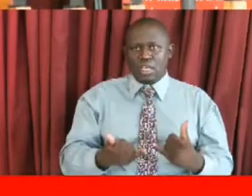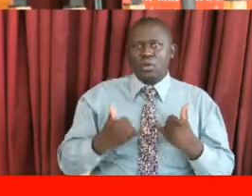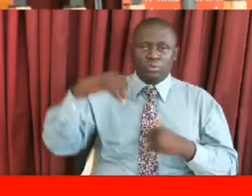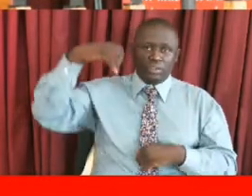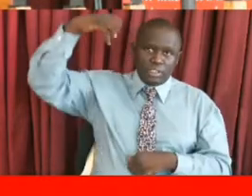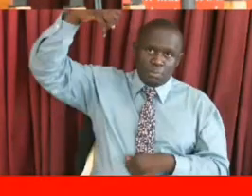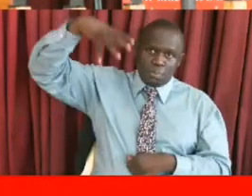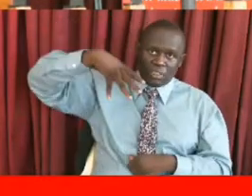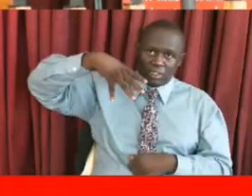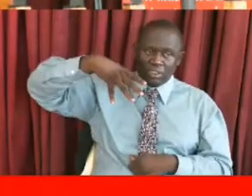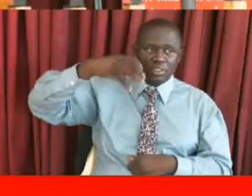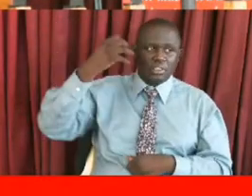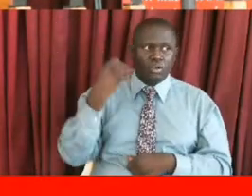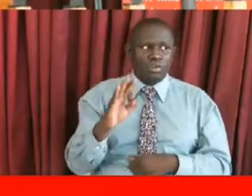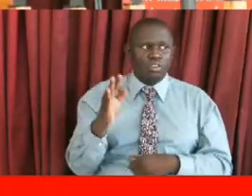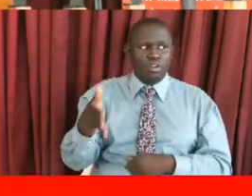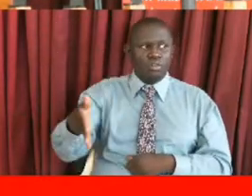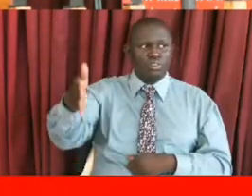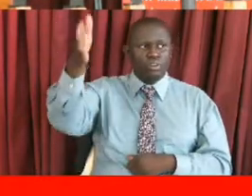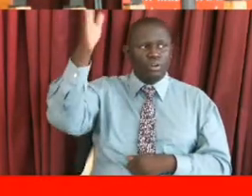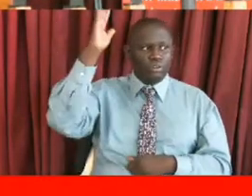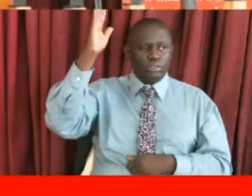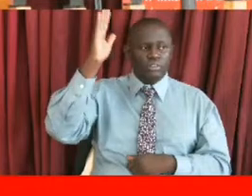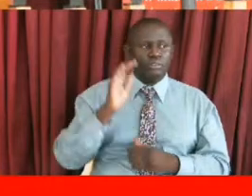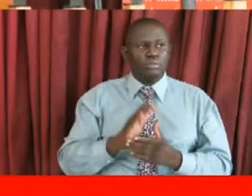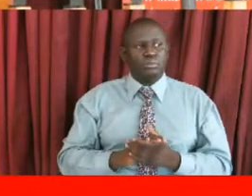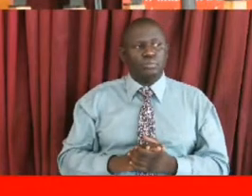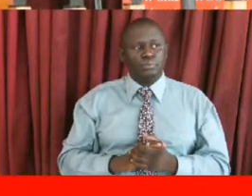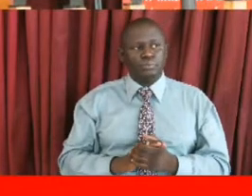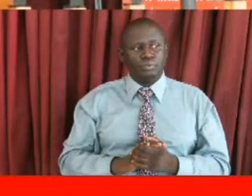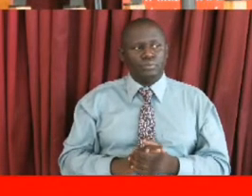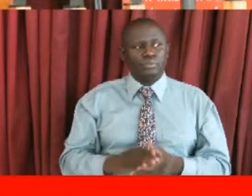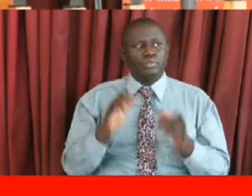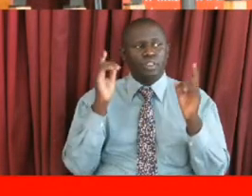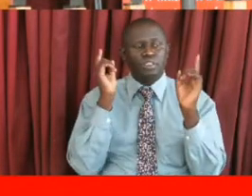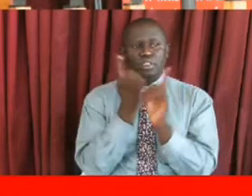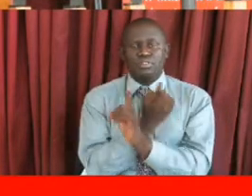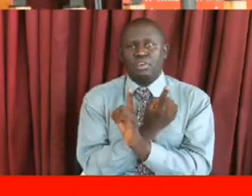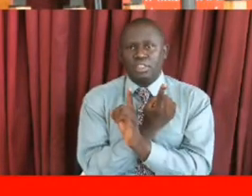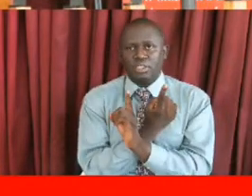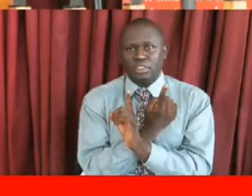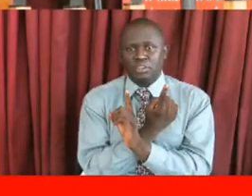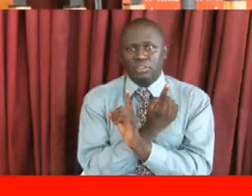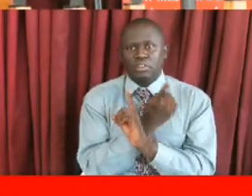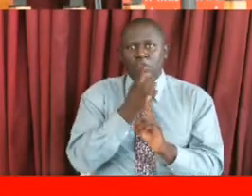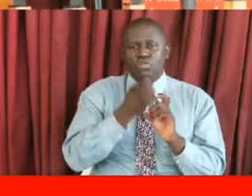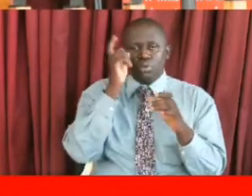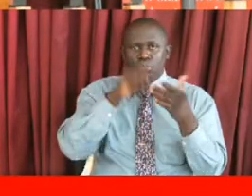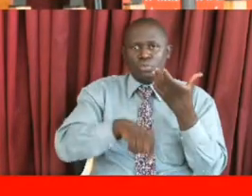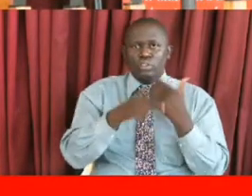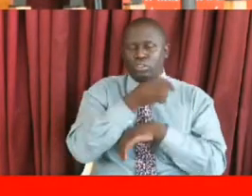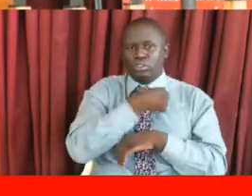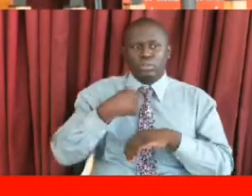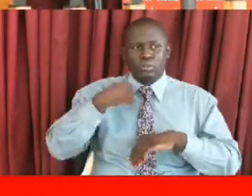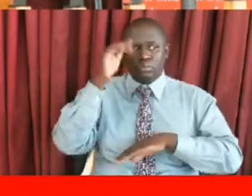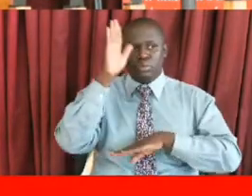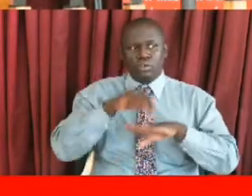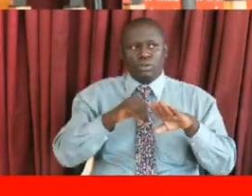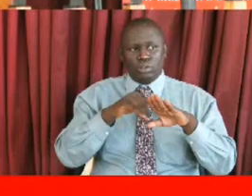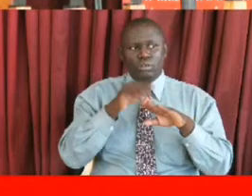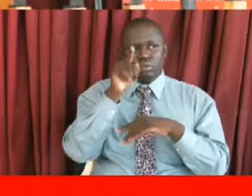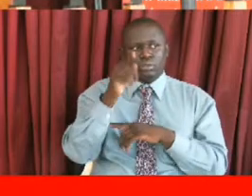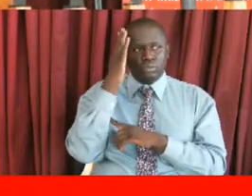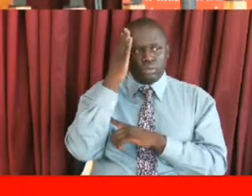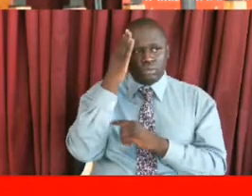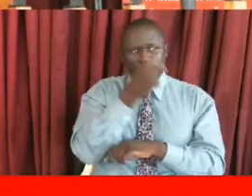of God is different from what we call you know we learned